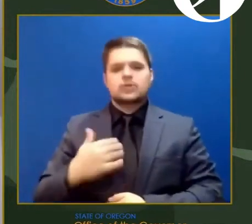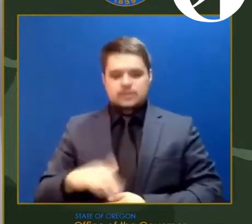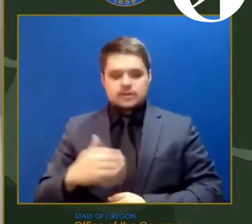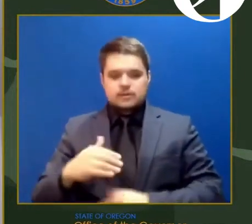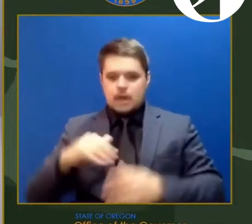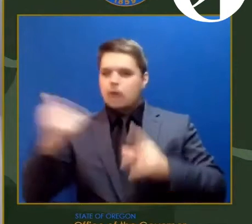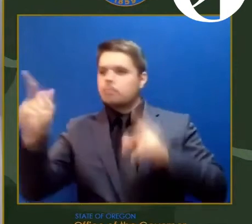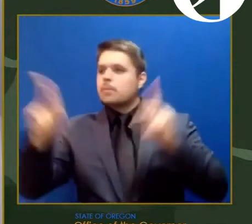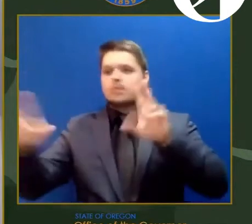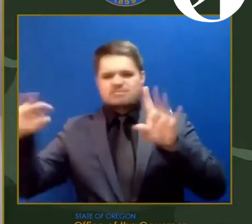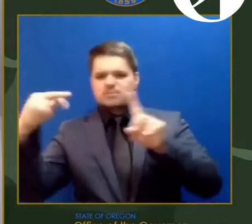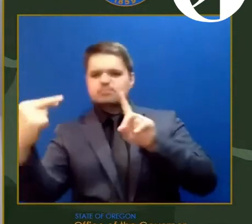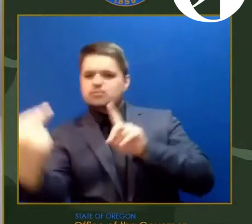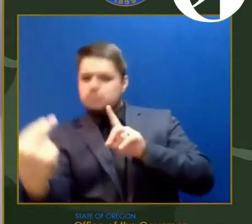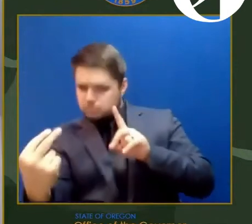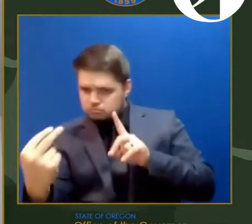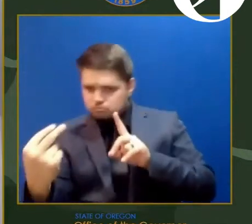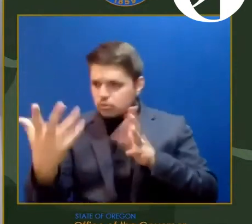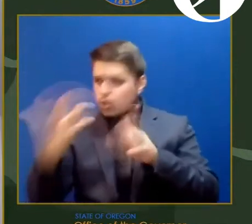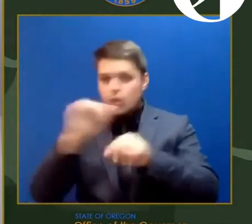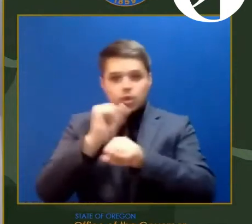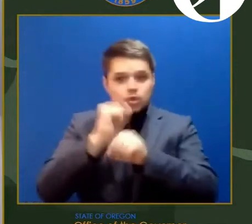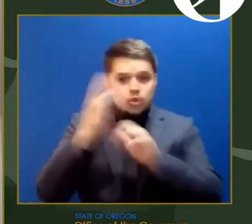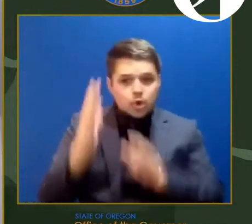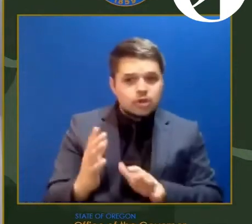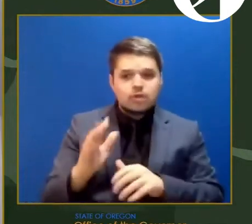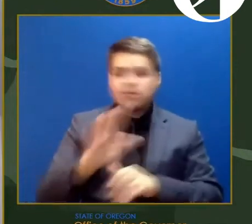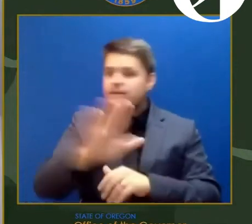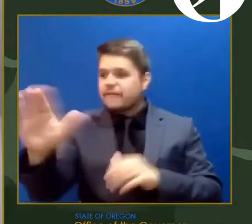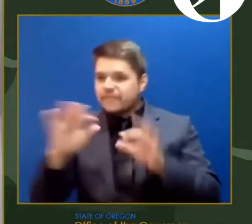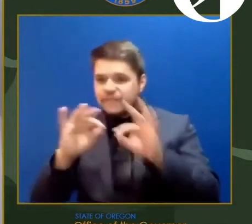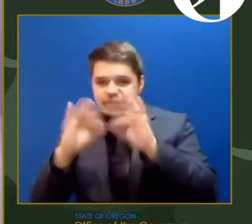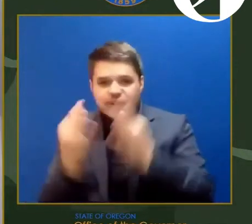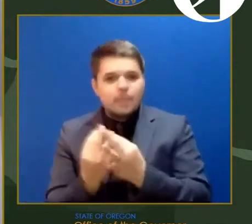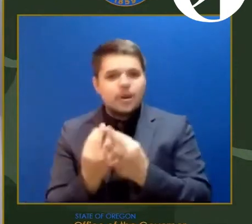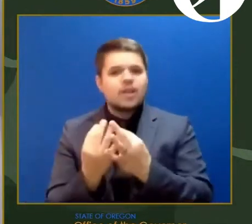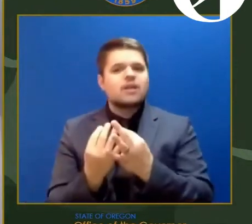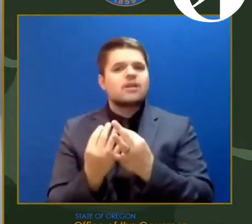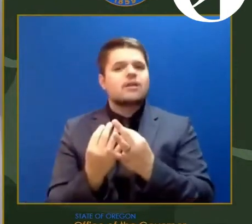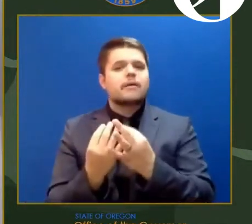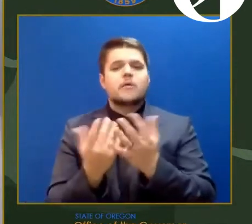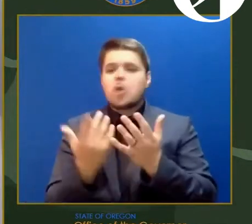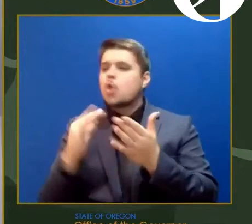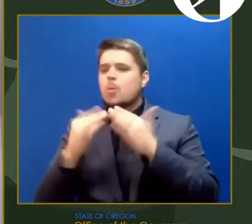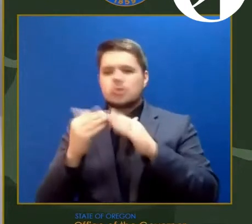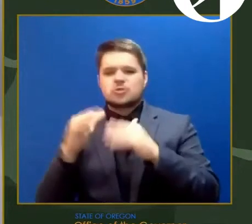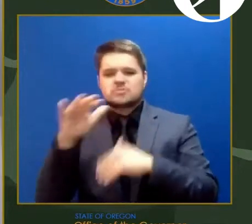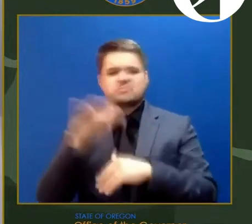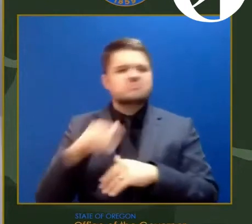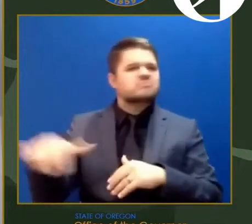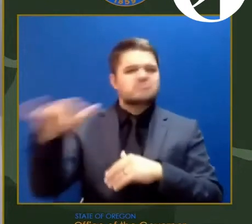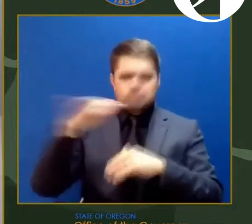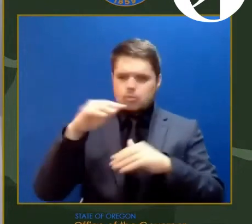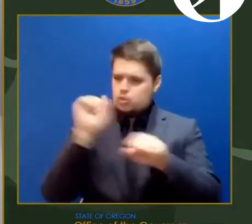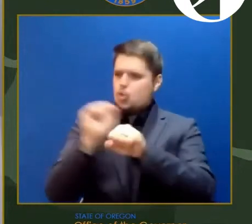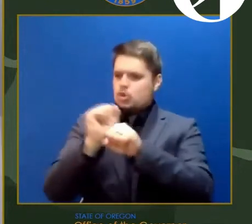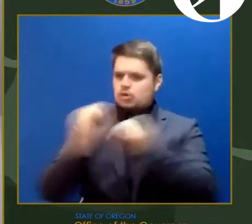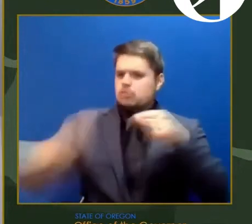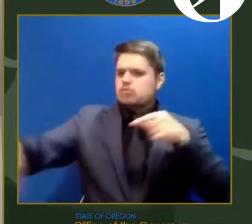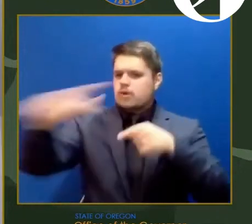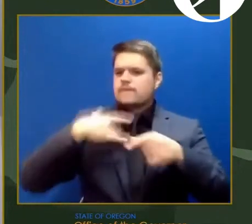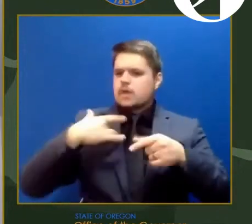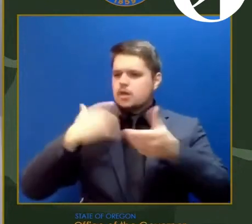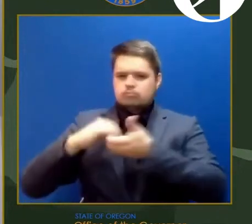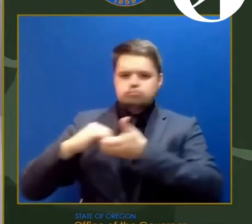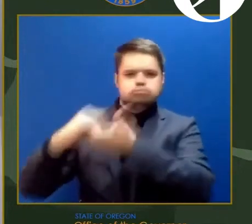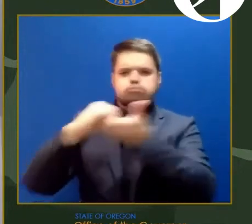account workers and the whole family and the whole community. And that is something that I think is really different, and it's going to